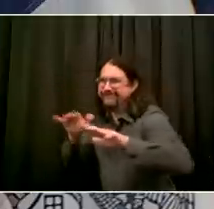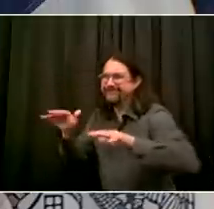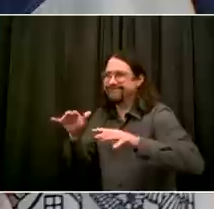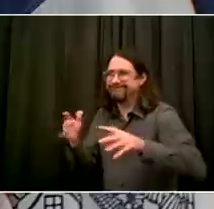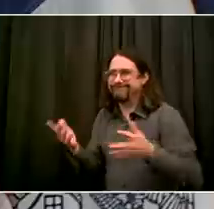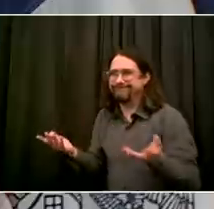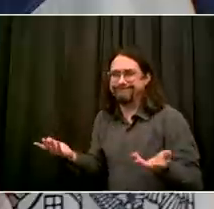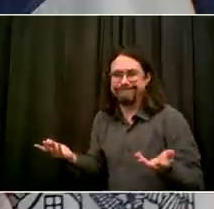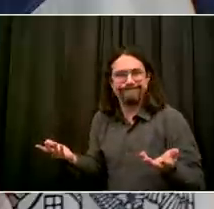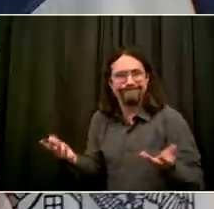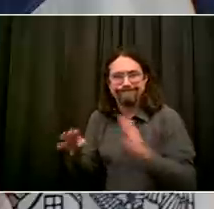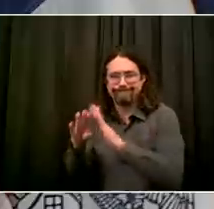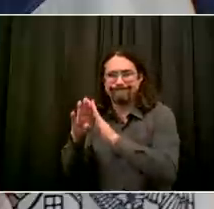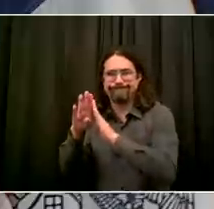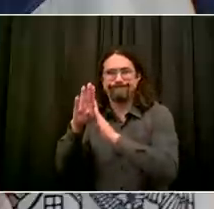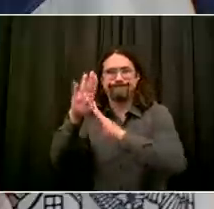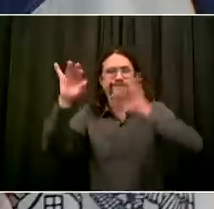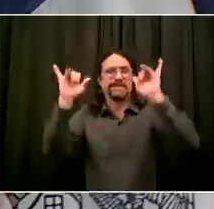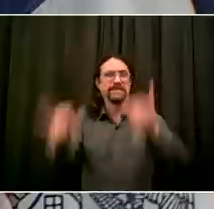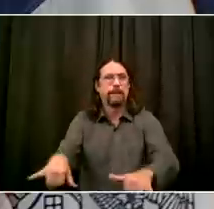here.